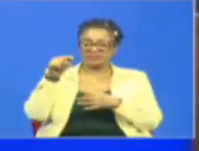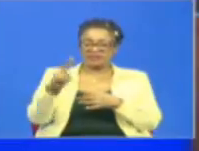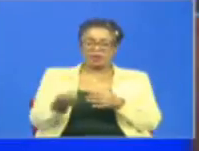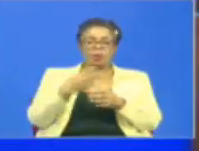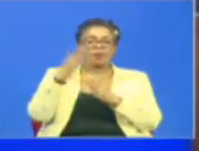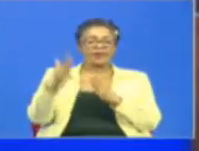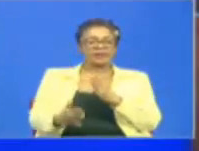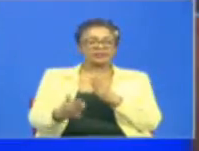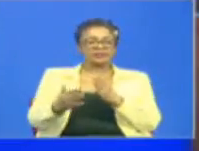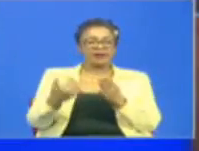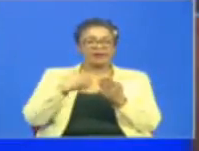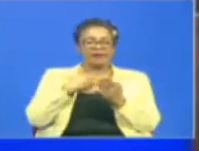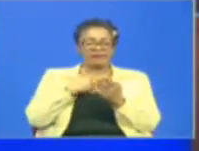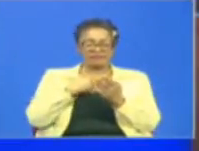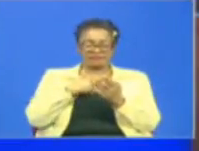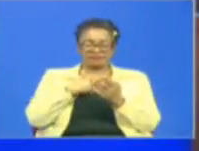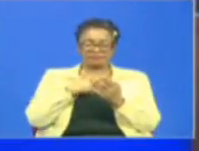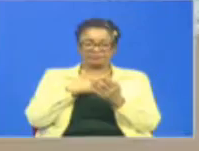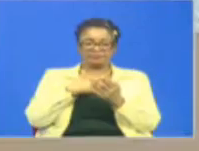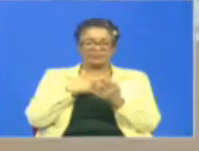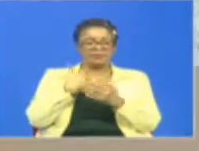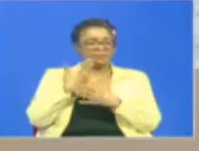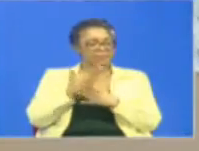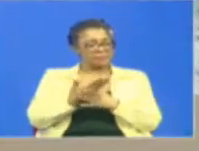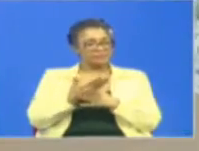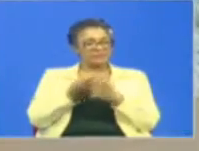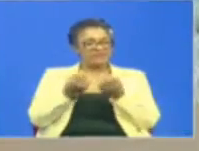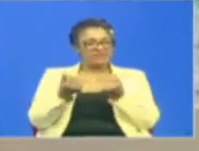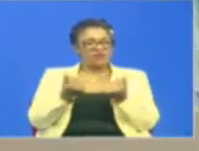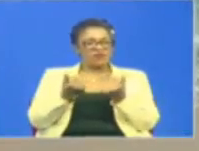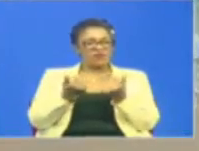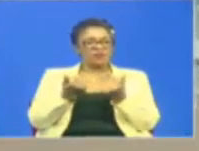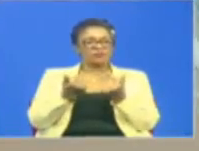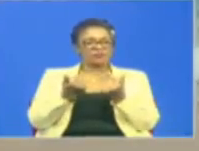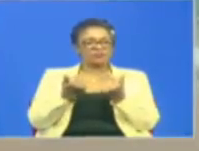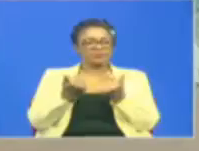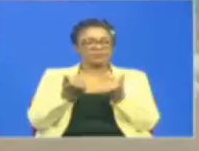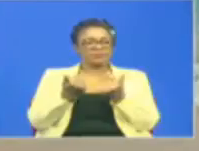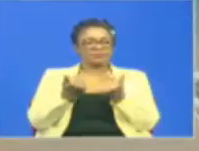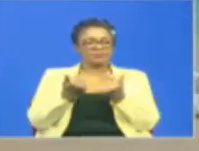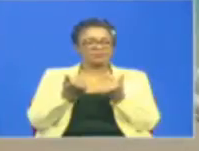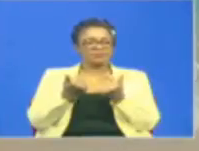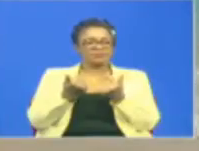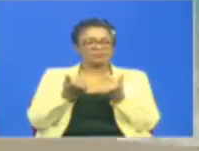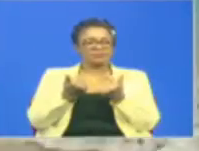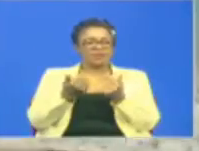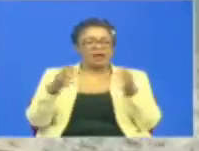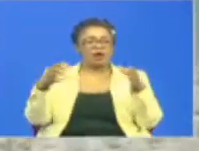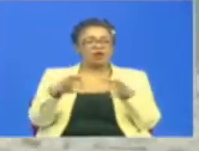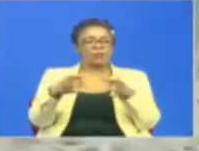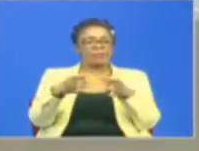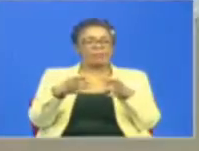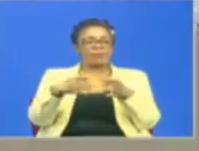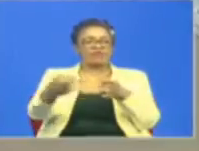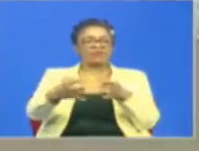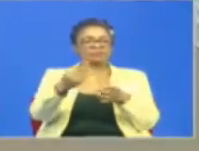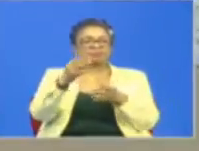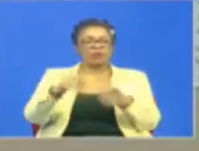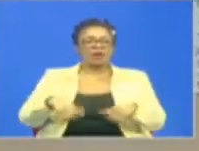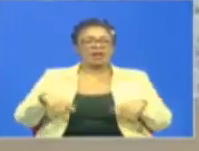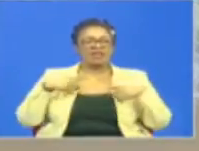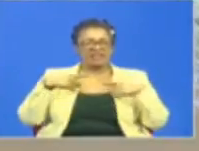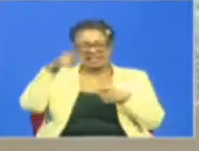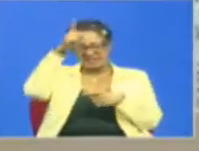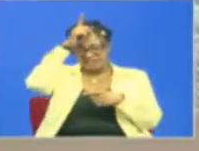Edition and have a look at these few good united men. This group of 10 locals living on a remote